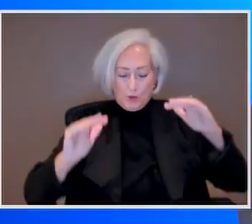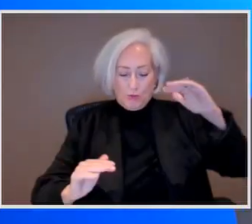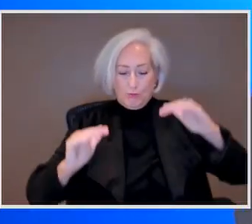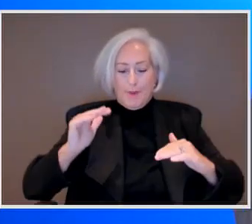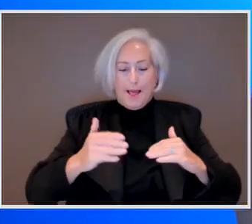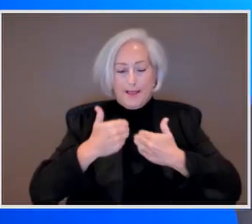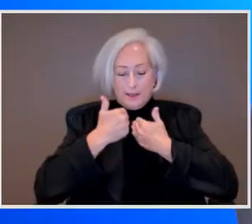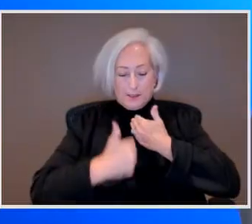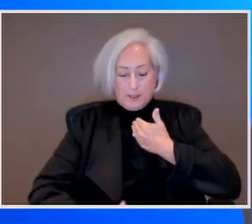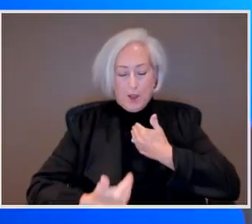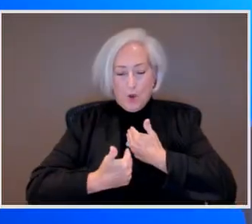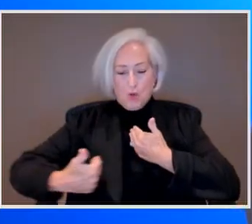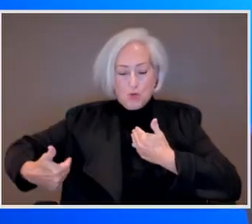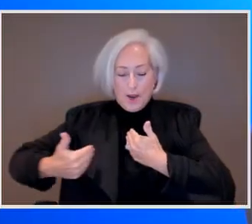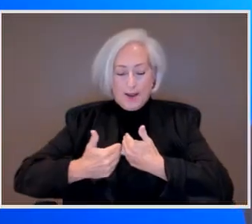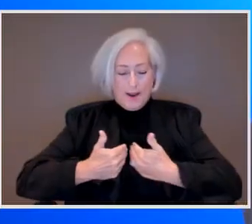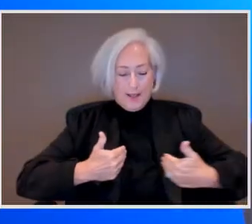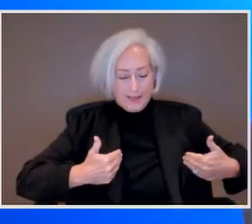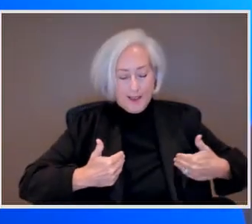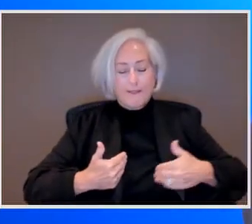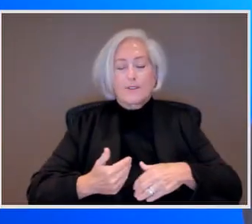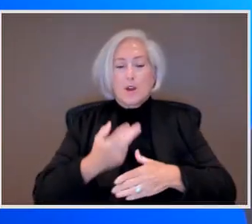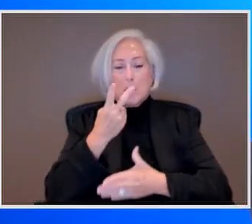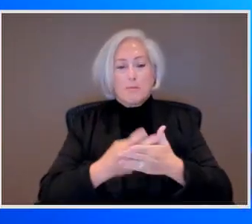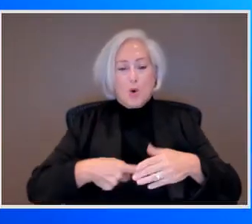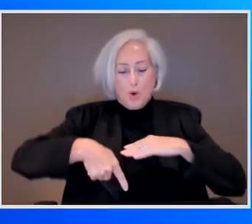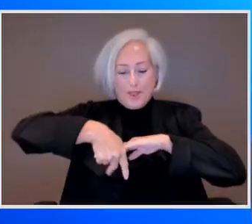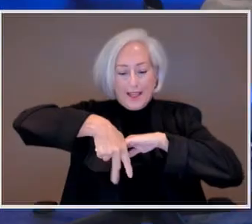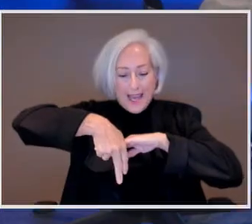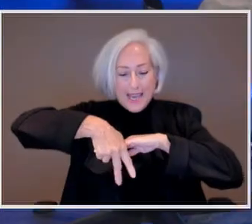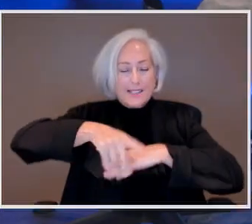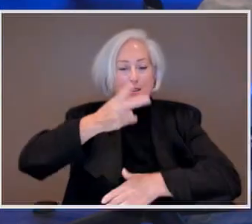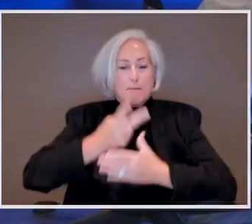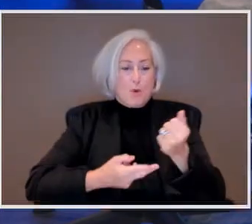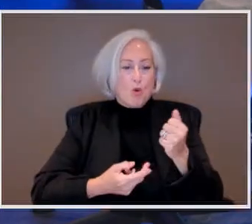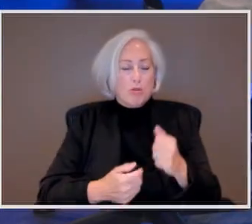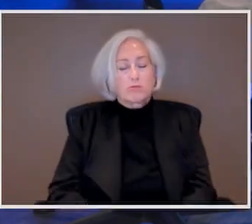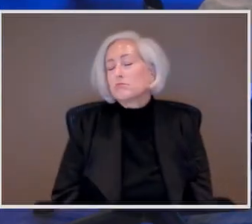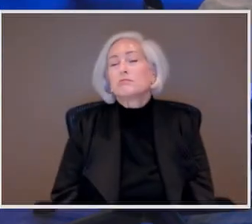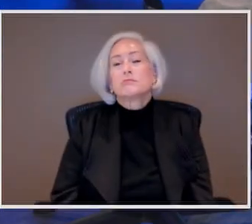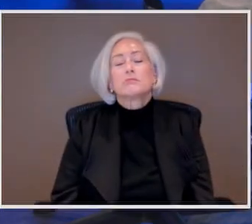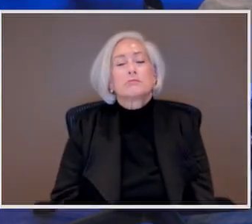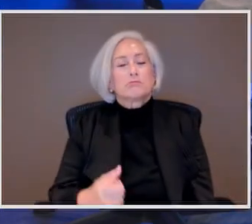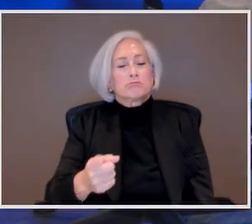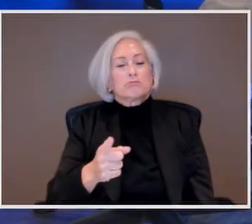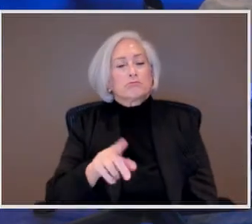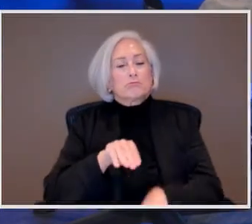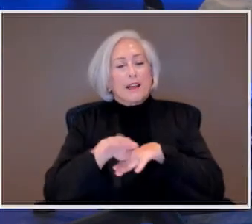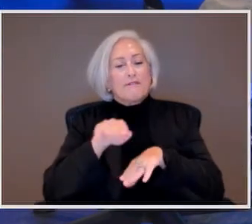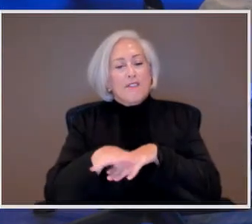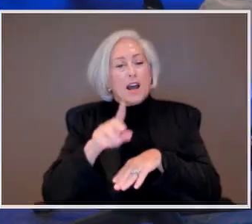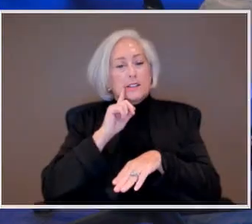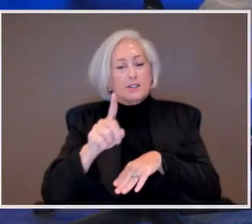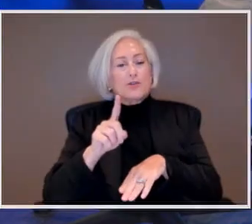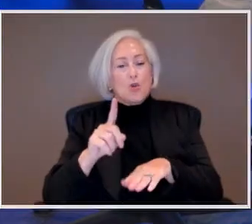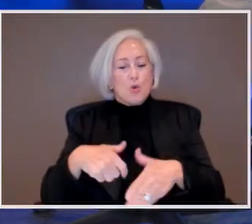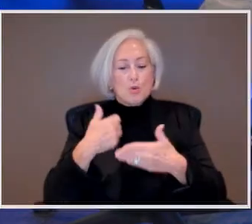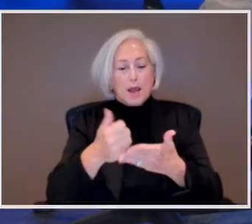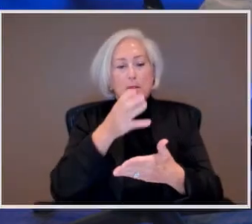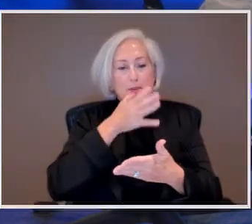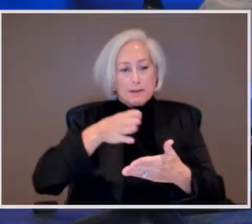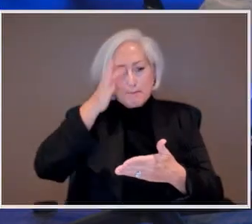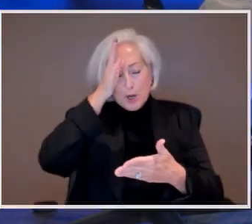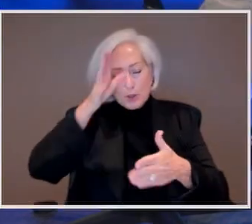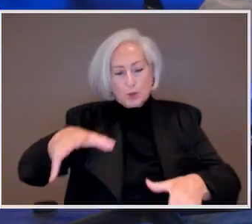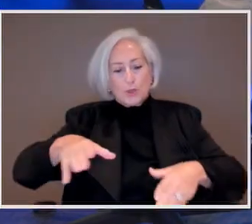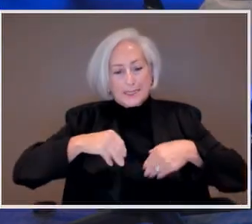of the body. So both legs needed to be about equal. What advice do you have for parents to get their kids to really take that part seriously, the